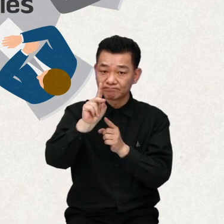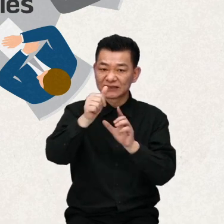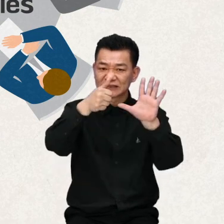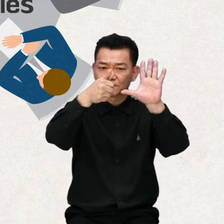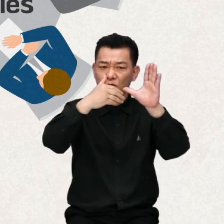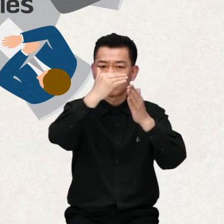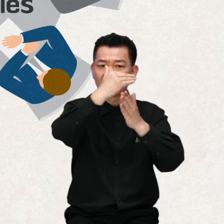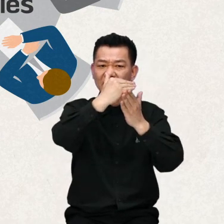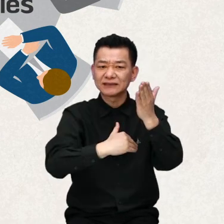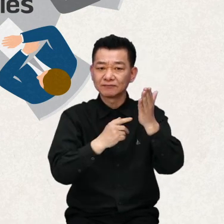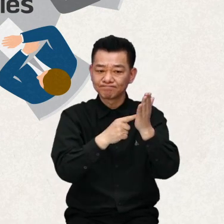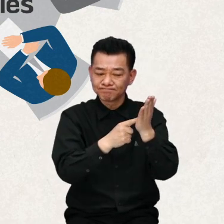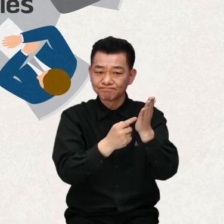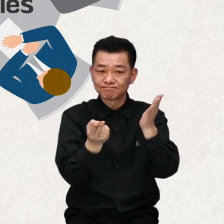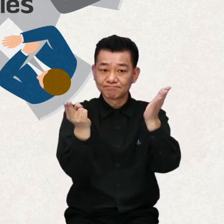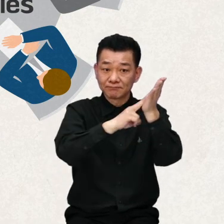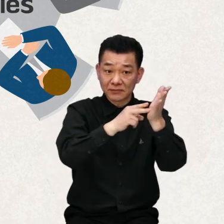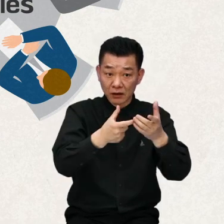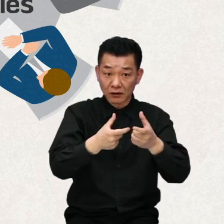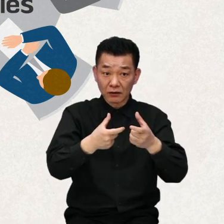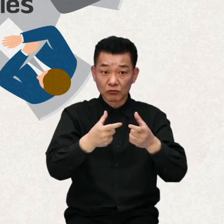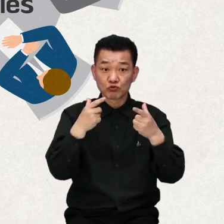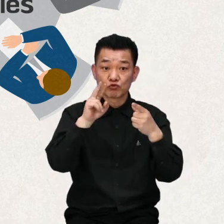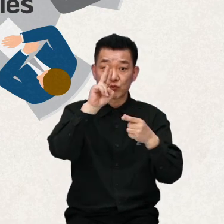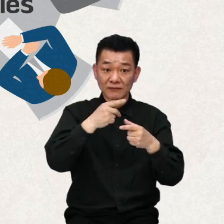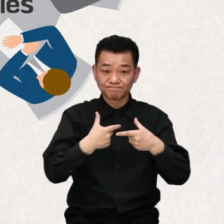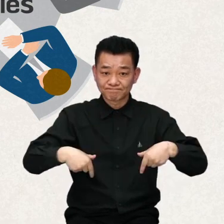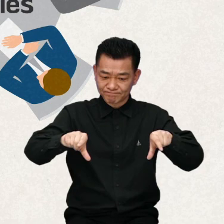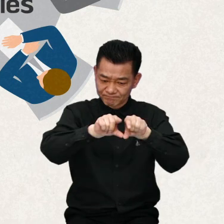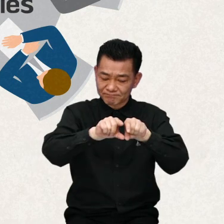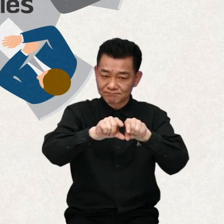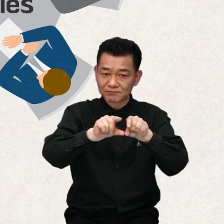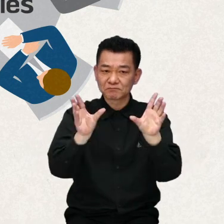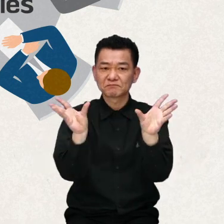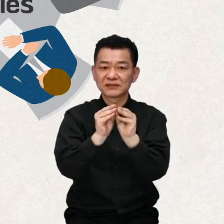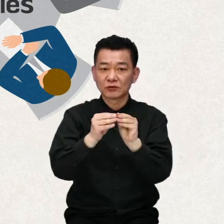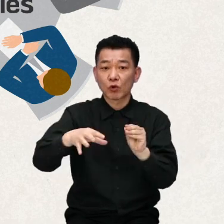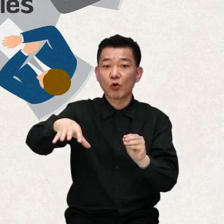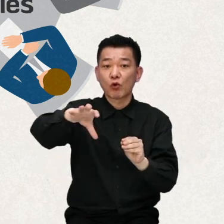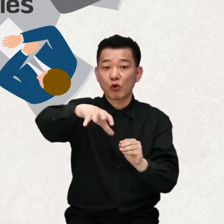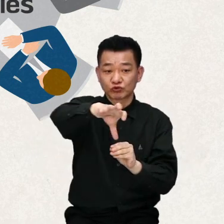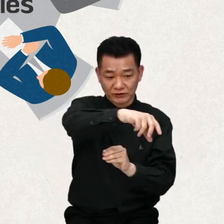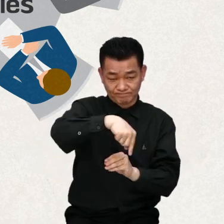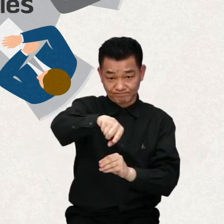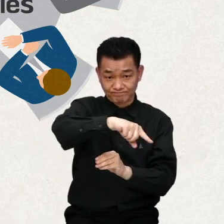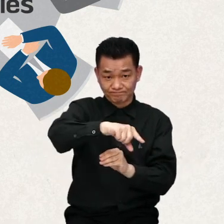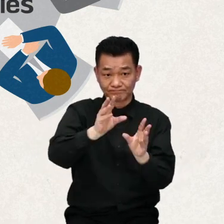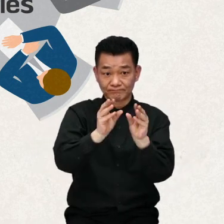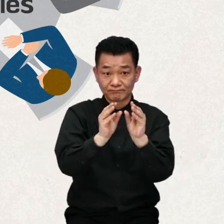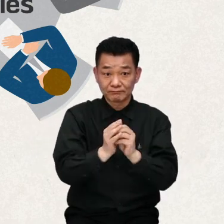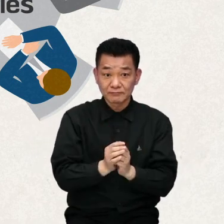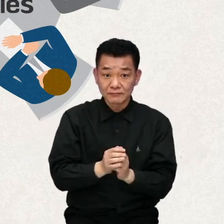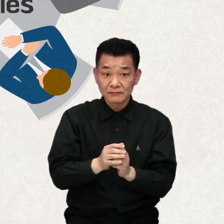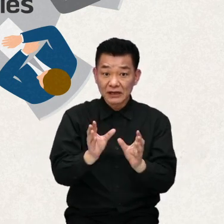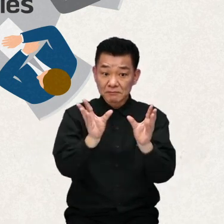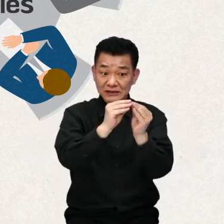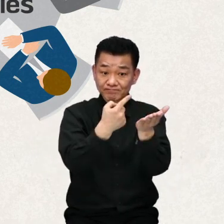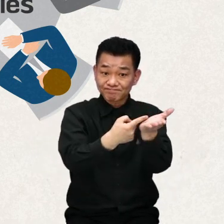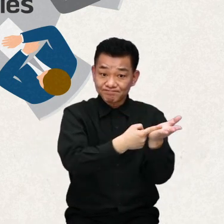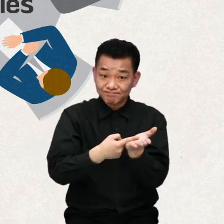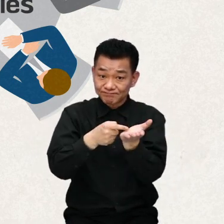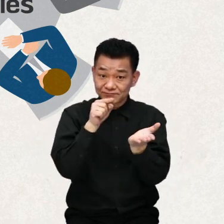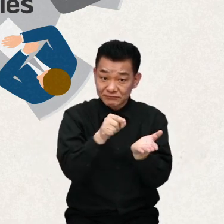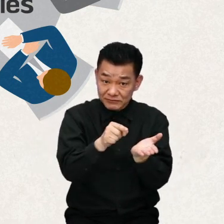convene the Conference of States Parties within 6 months after the entry into force of the Convention. The Conference of